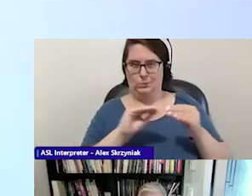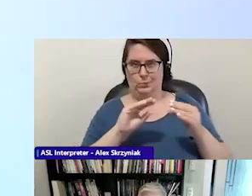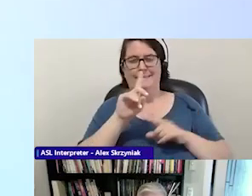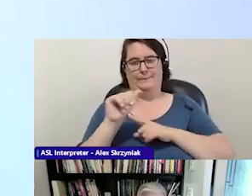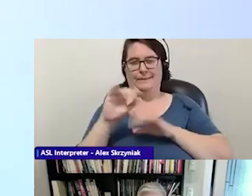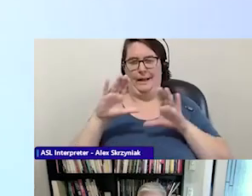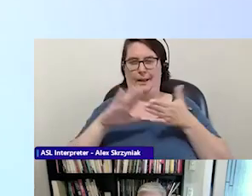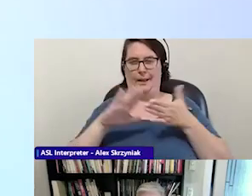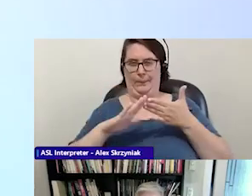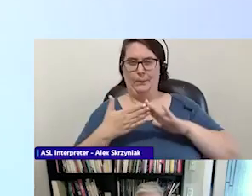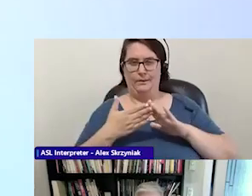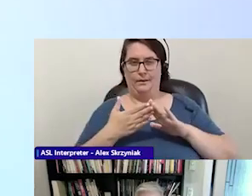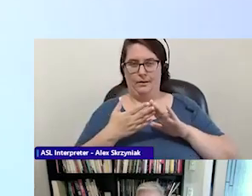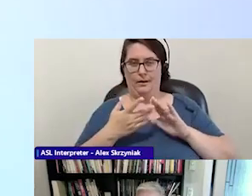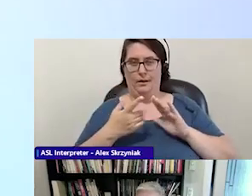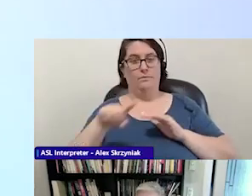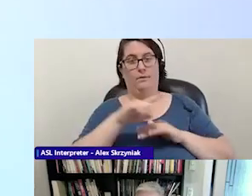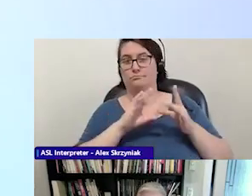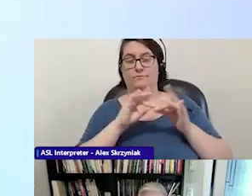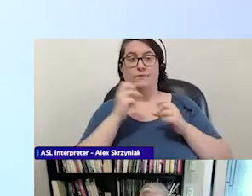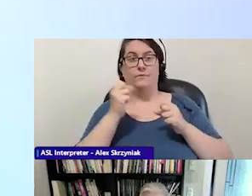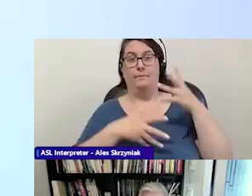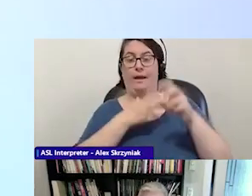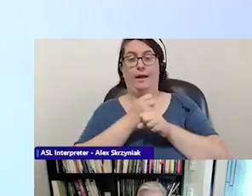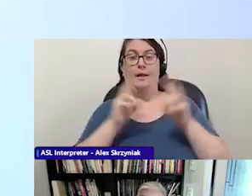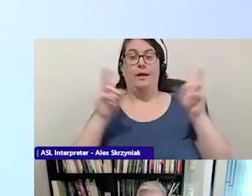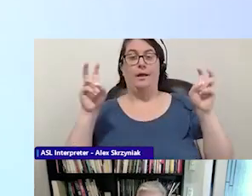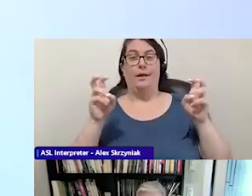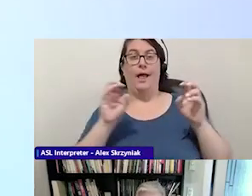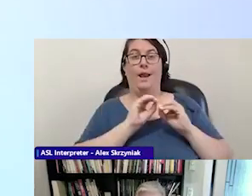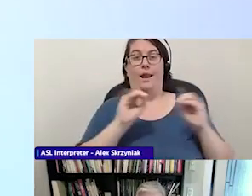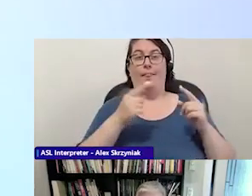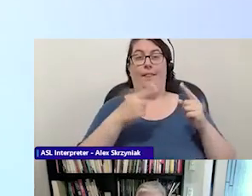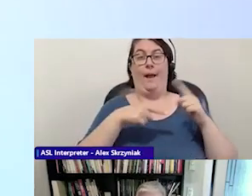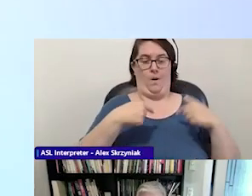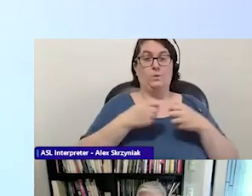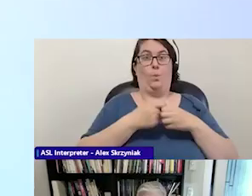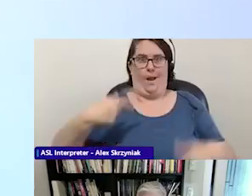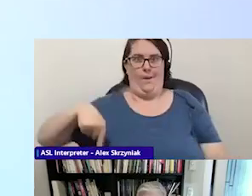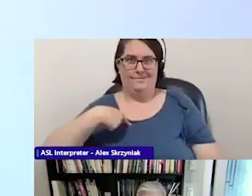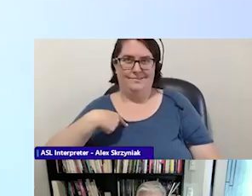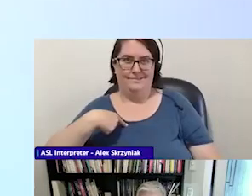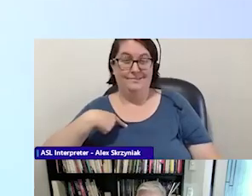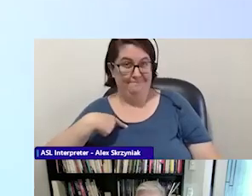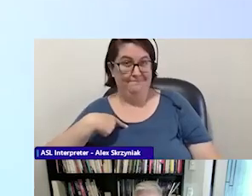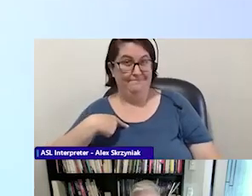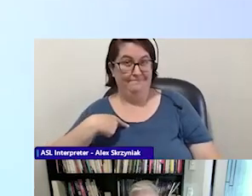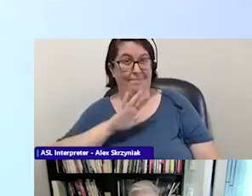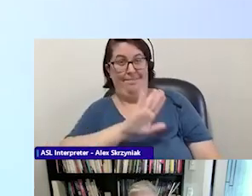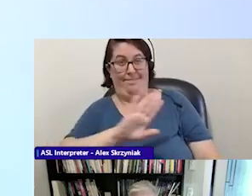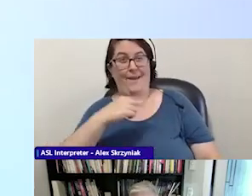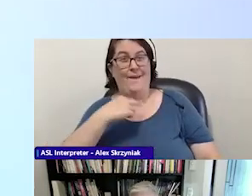for decades that nothing should be written about them without their voices. And in